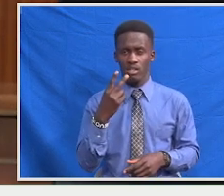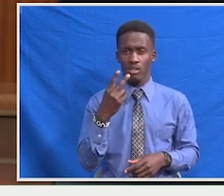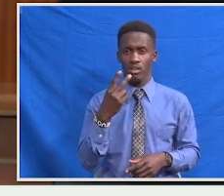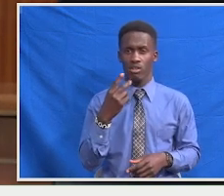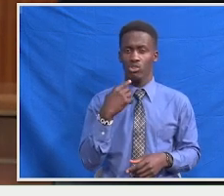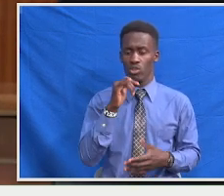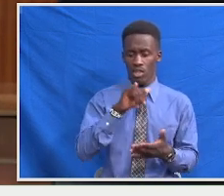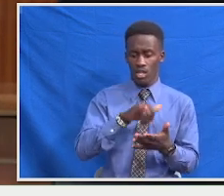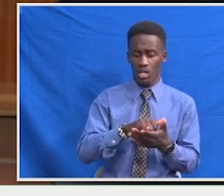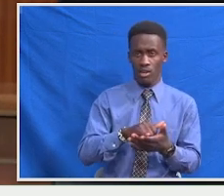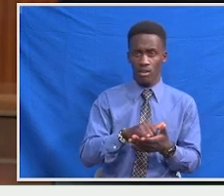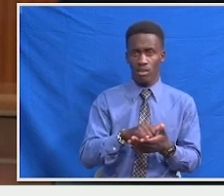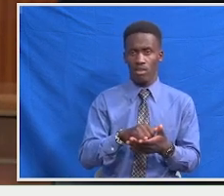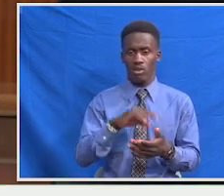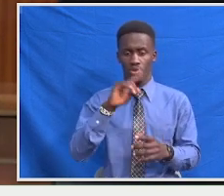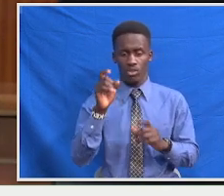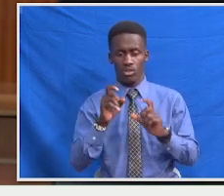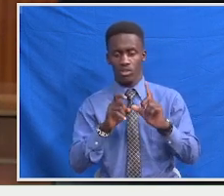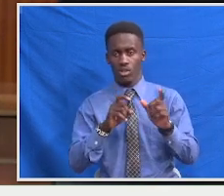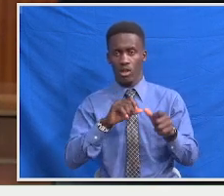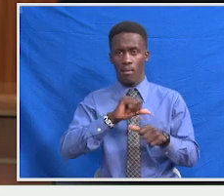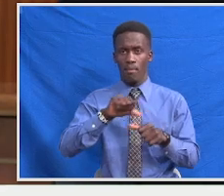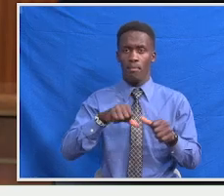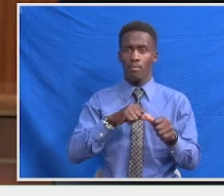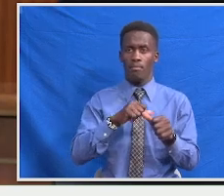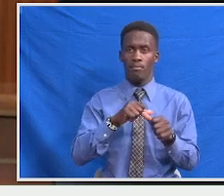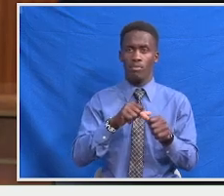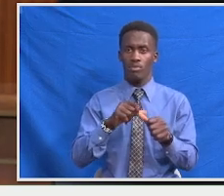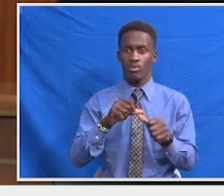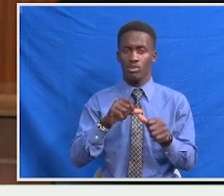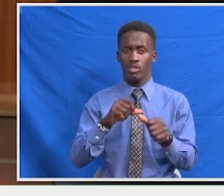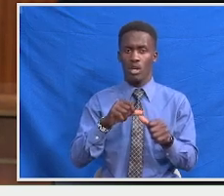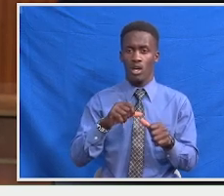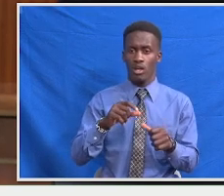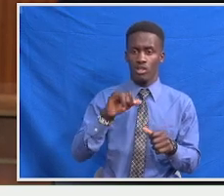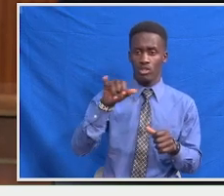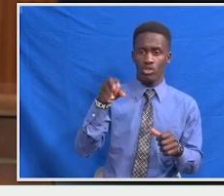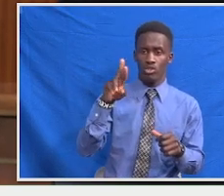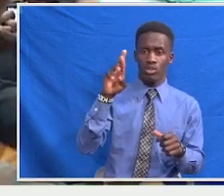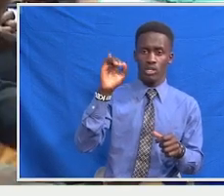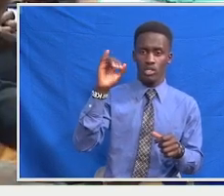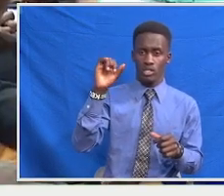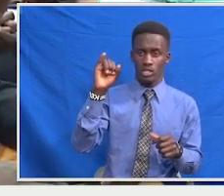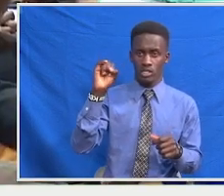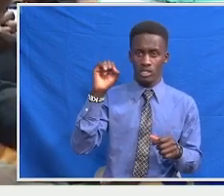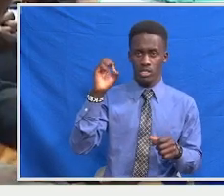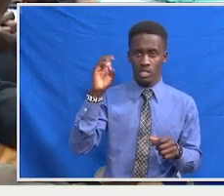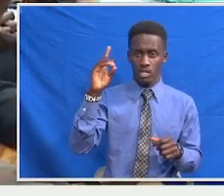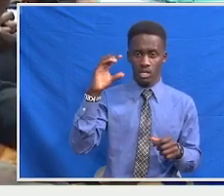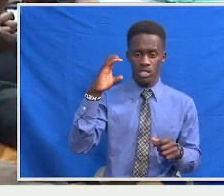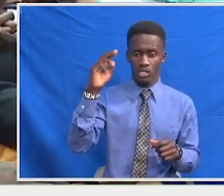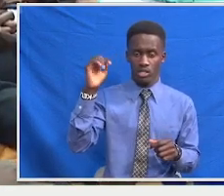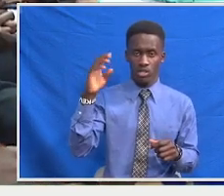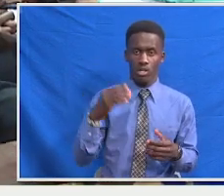So that even the question of jurisdiction under Article 165(4) at this point is premature. Muite further wants